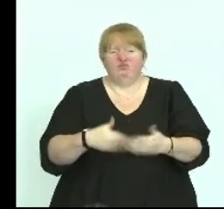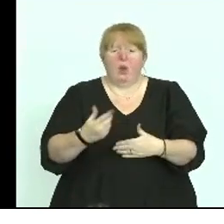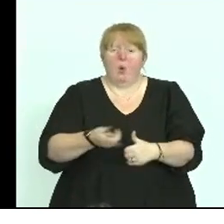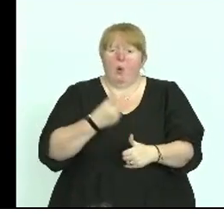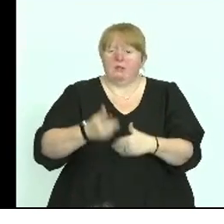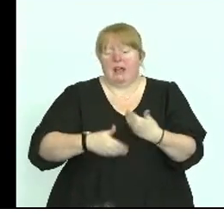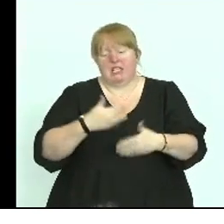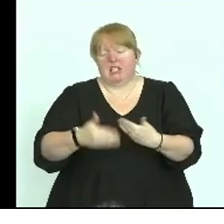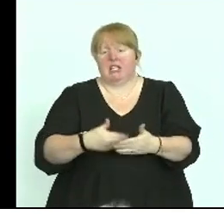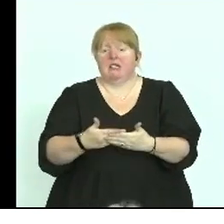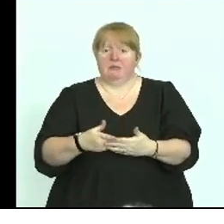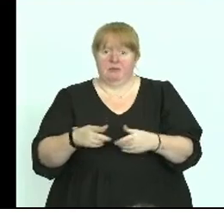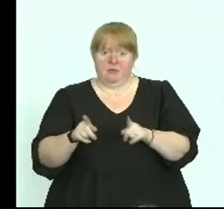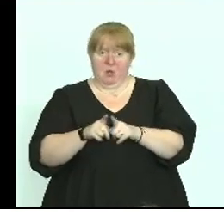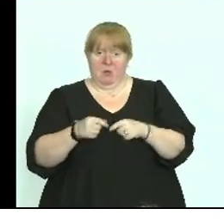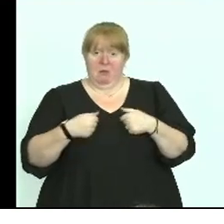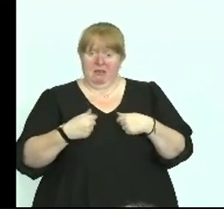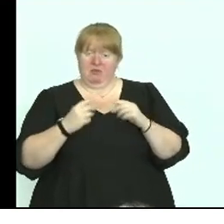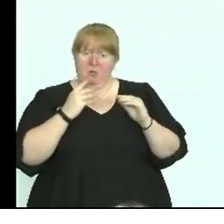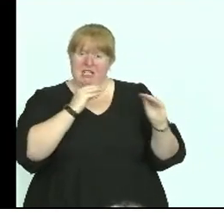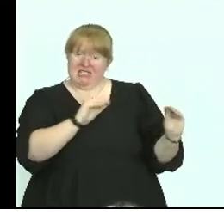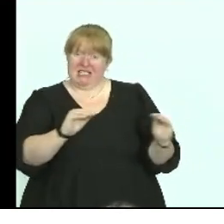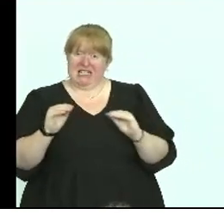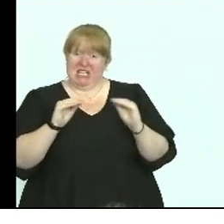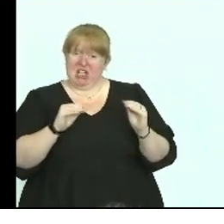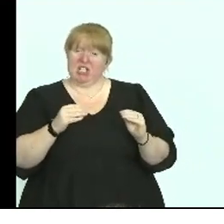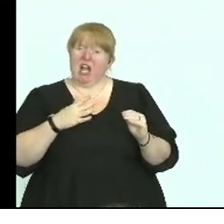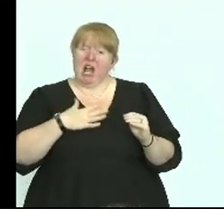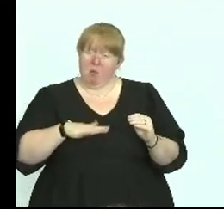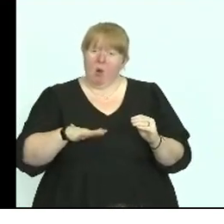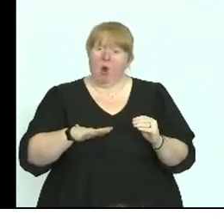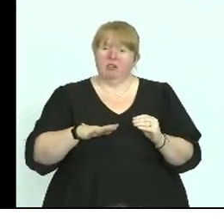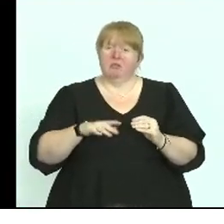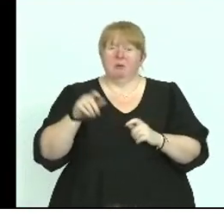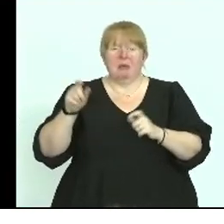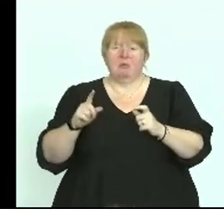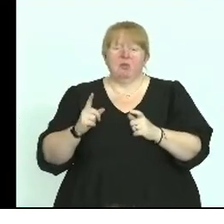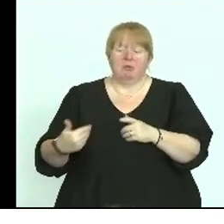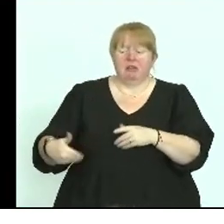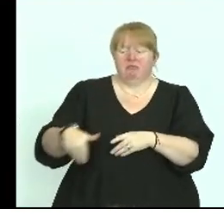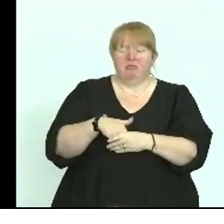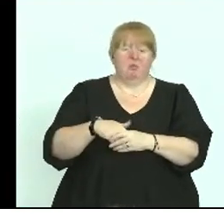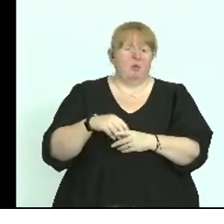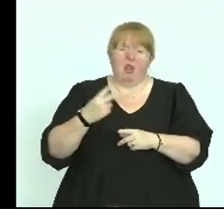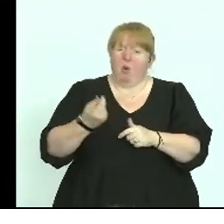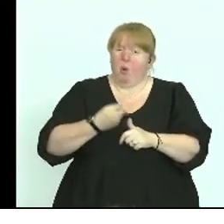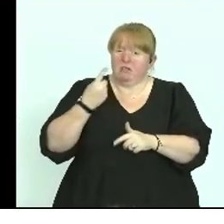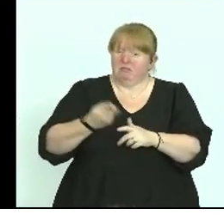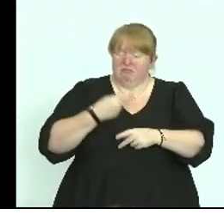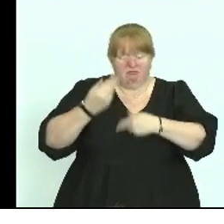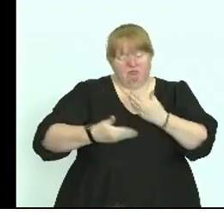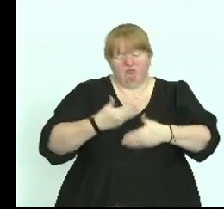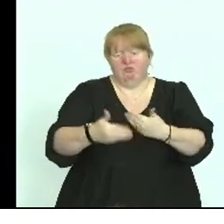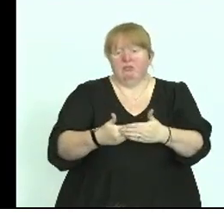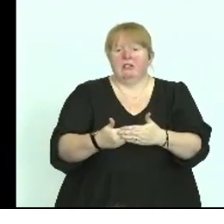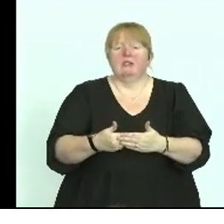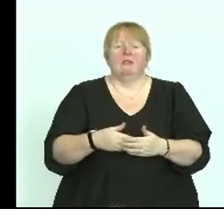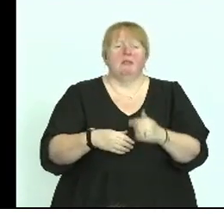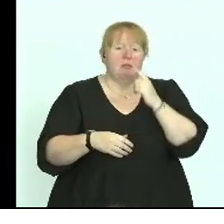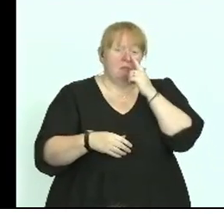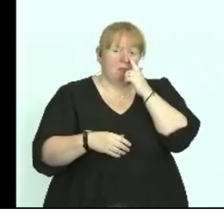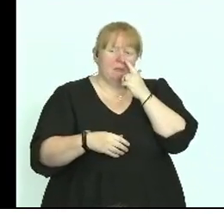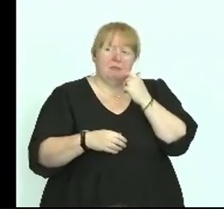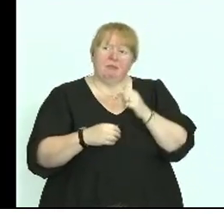when I teach this, I like it to be part of what people do. And the funny thing is, I had a couple